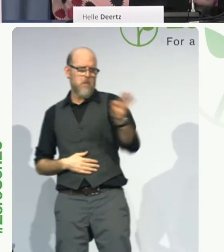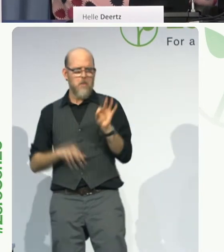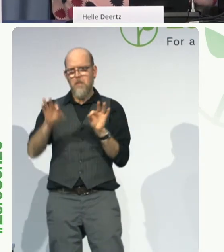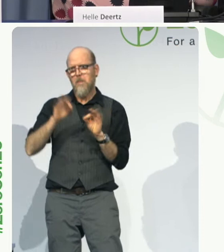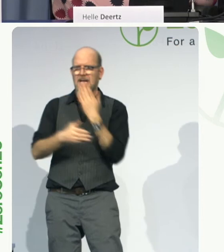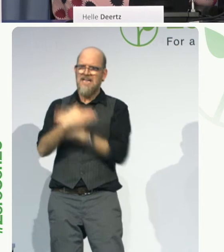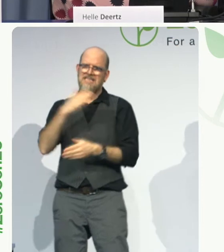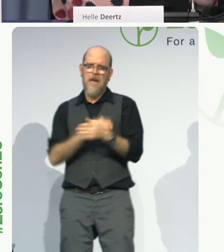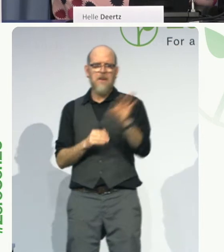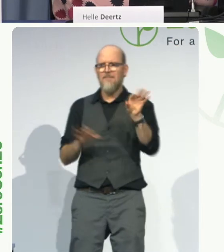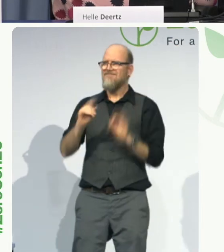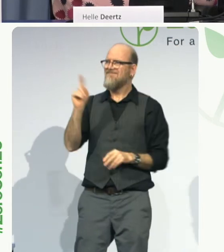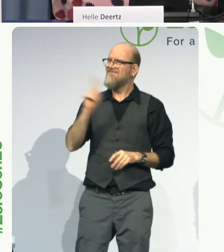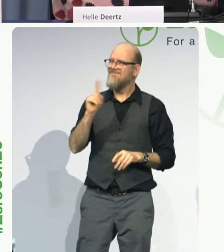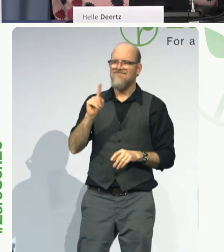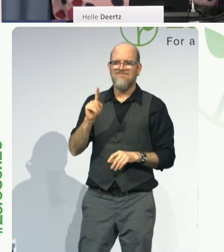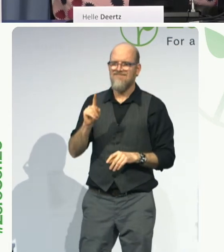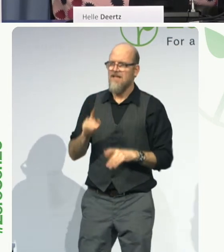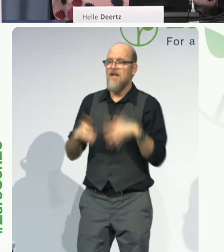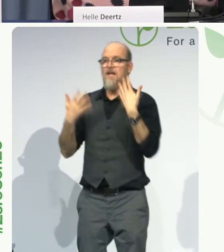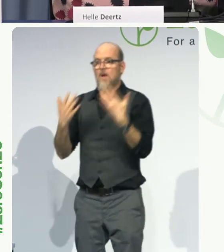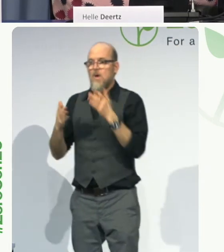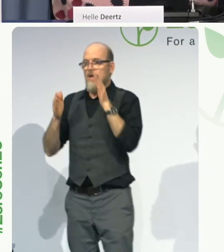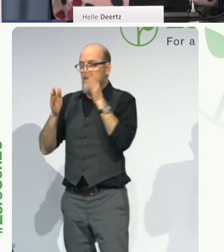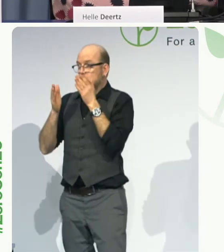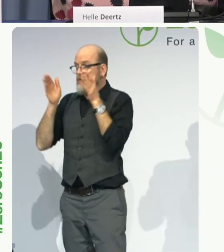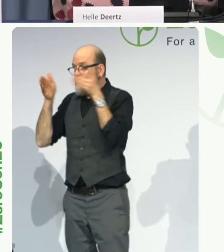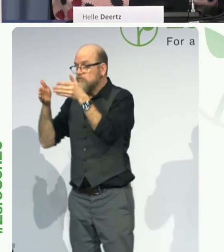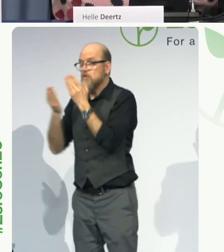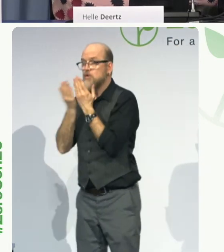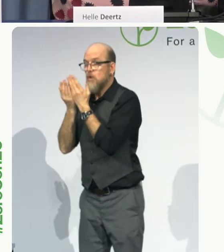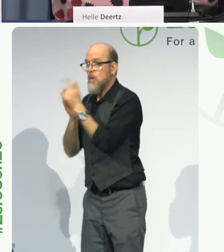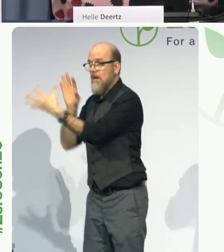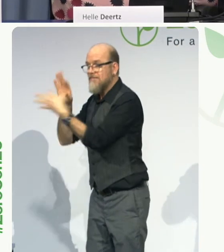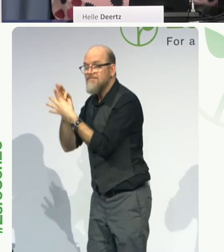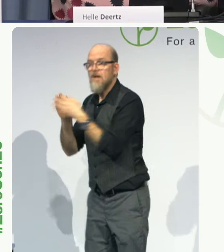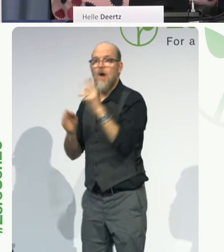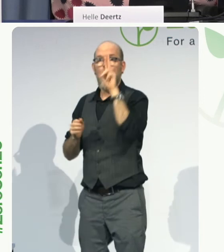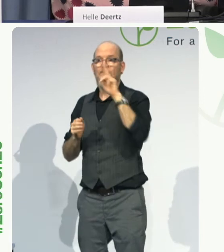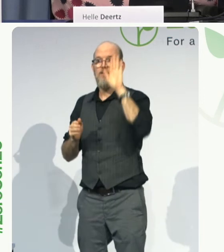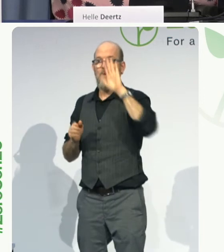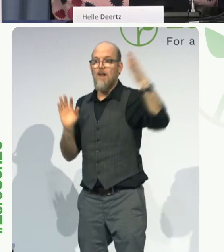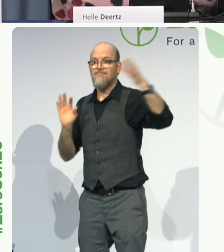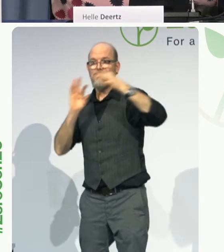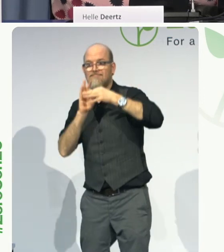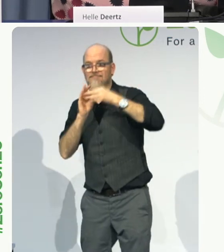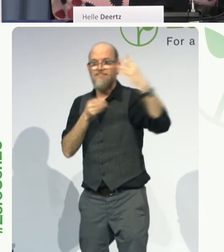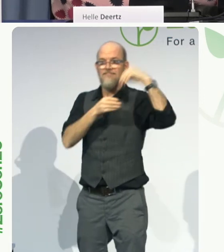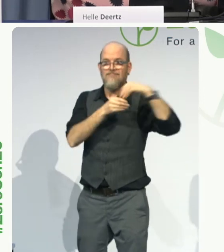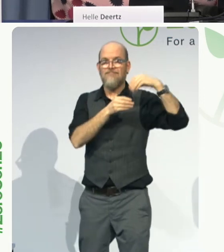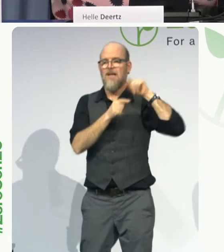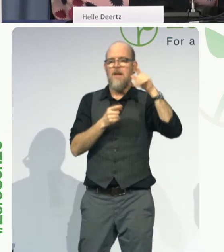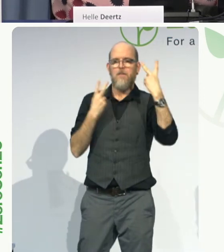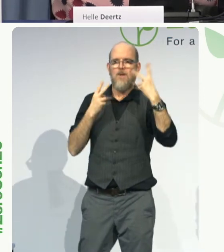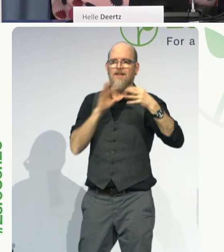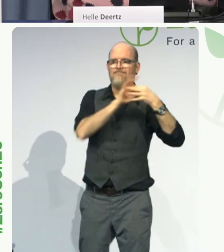at universities, for example. And yes, and important takeaways are that